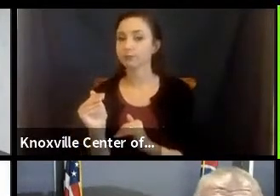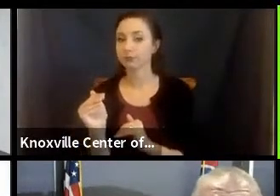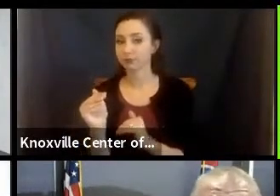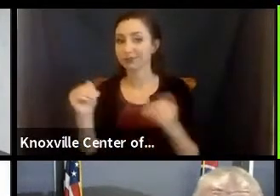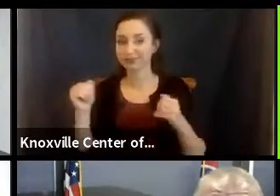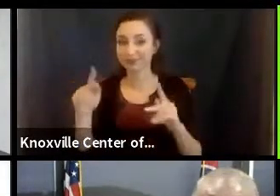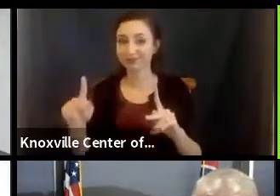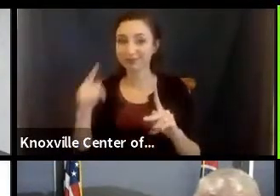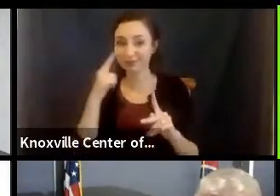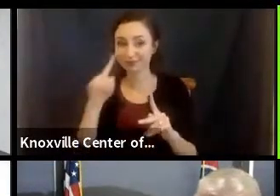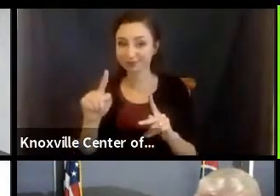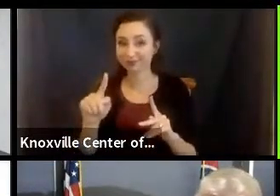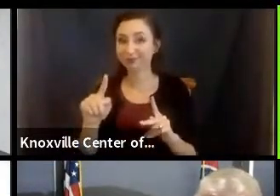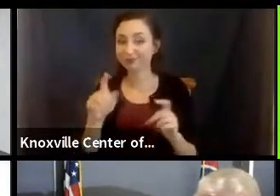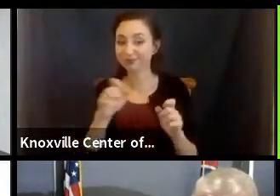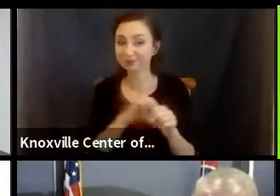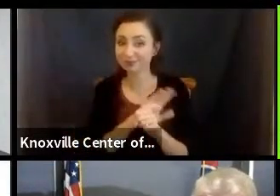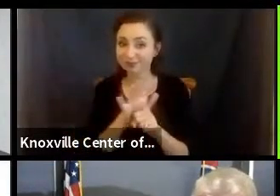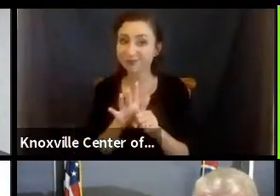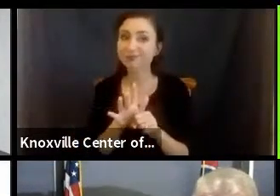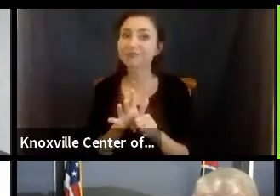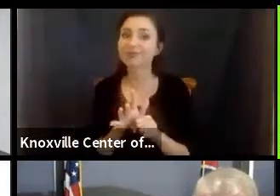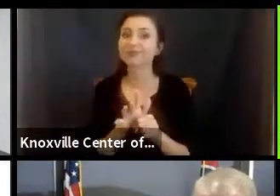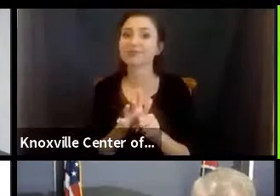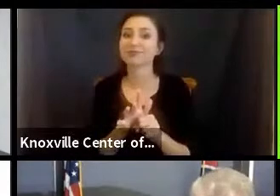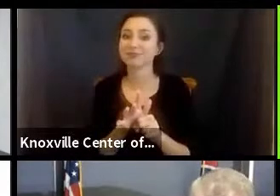the opportunity for this virus to